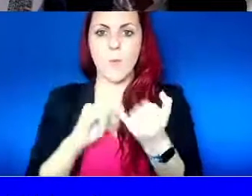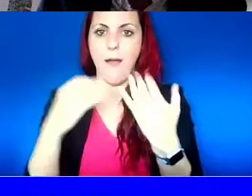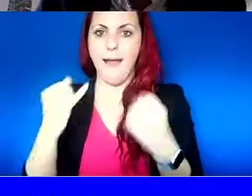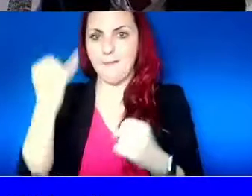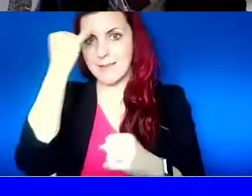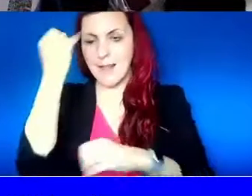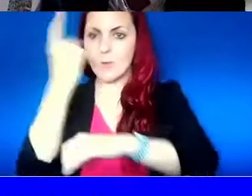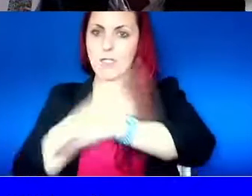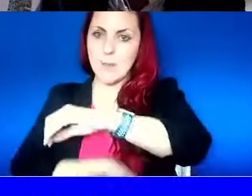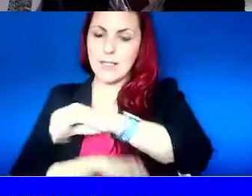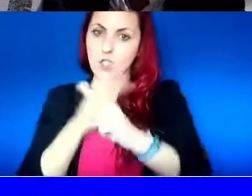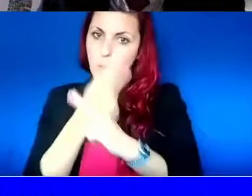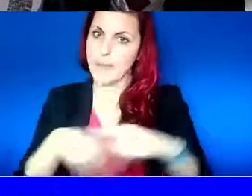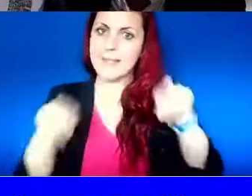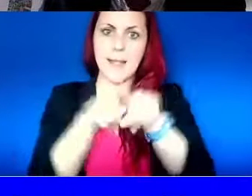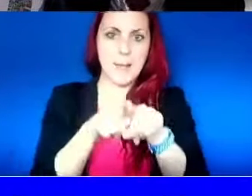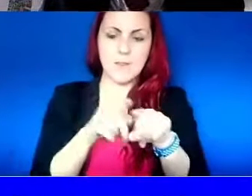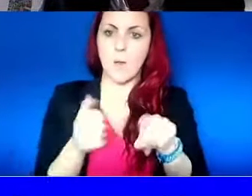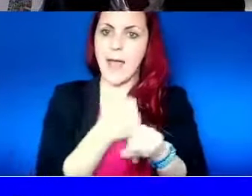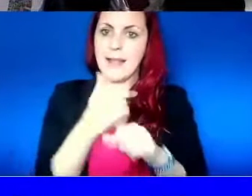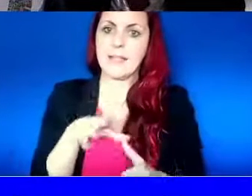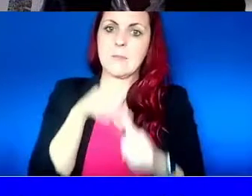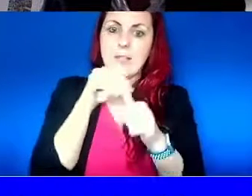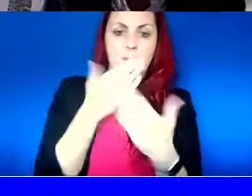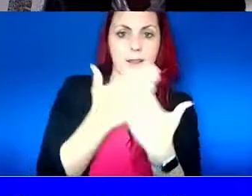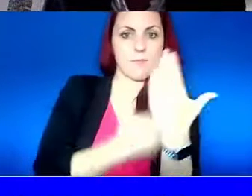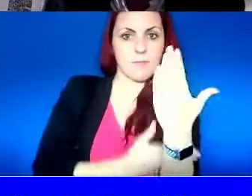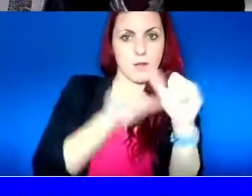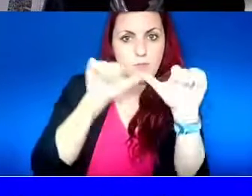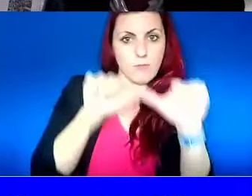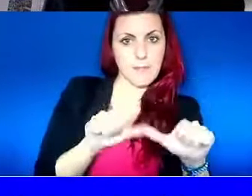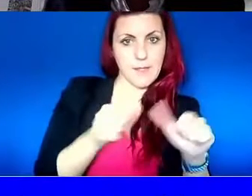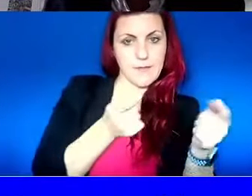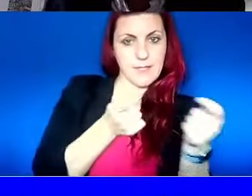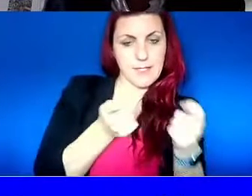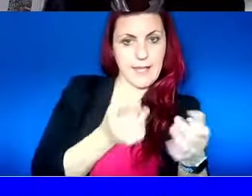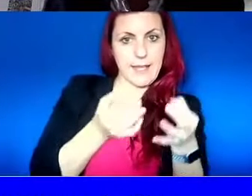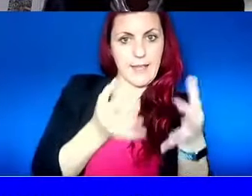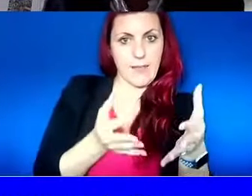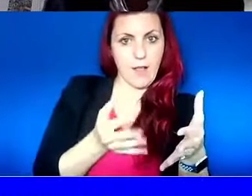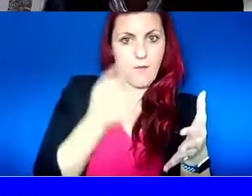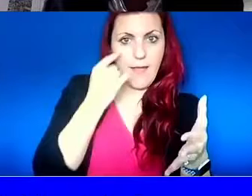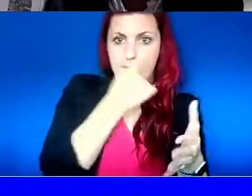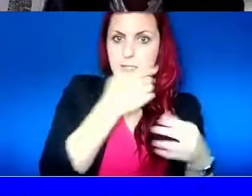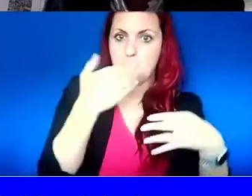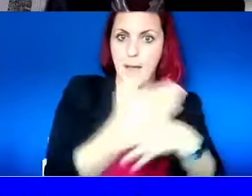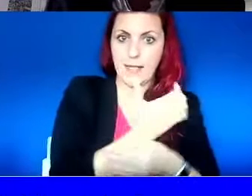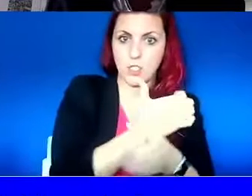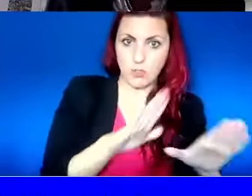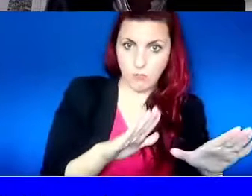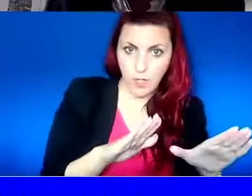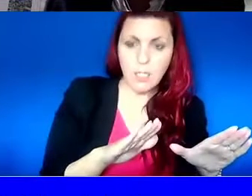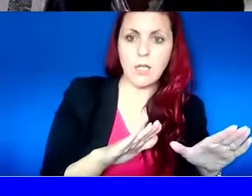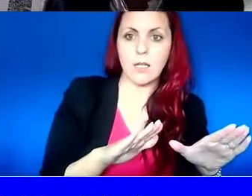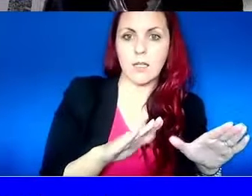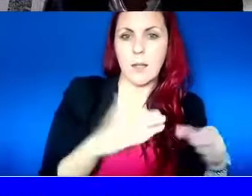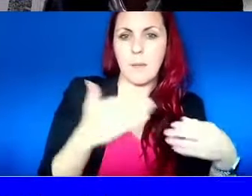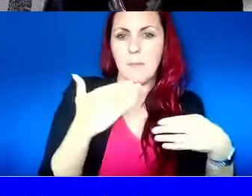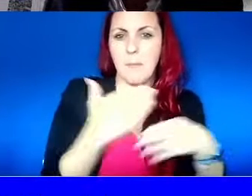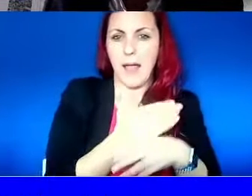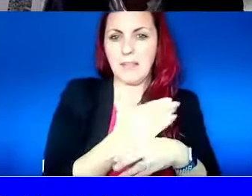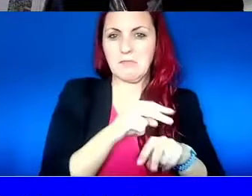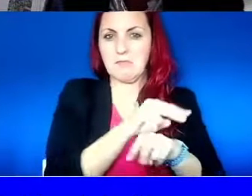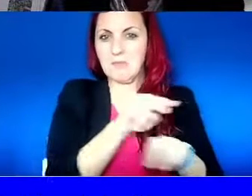So the quote was, any special legislative arrangements facilitating the giving of evidence by children by the use of CCTV, video recordings and